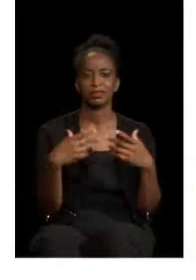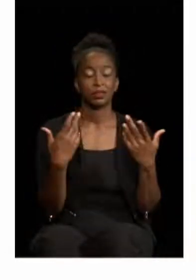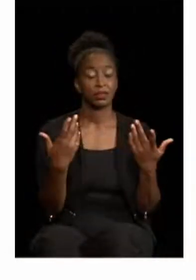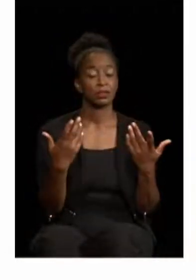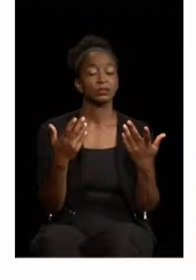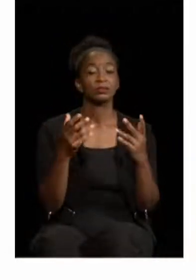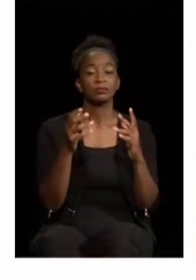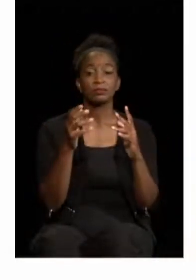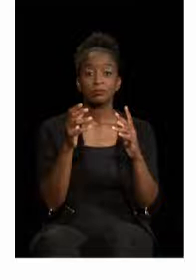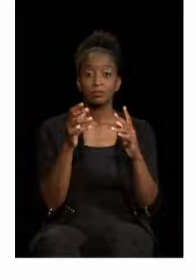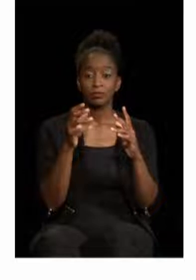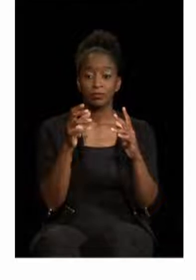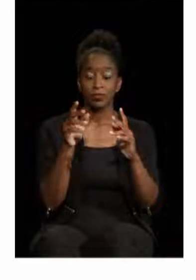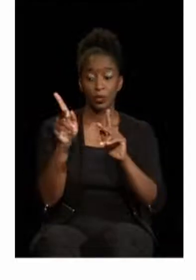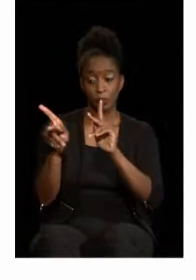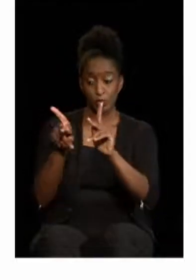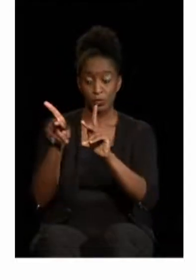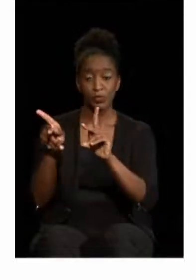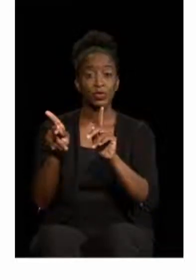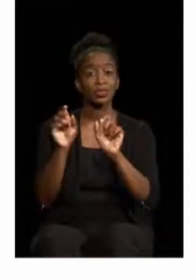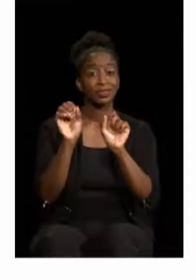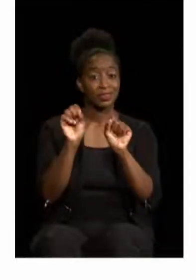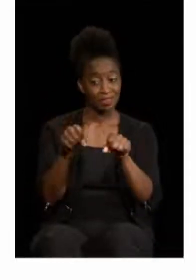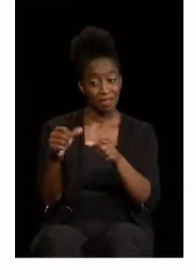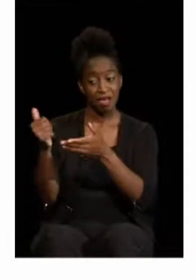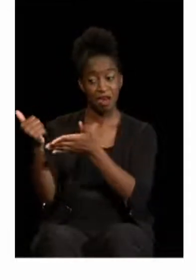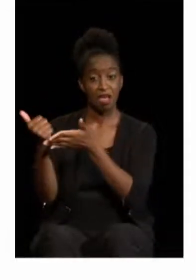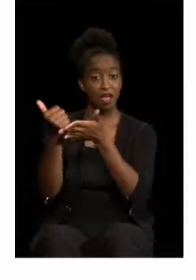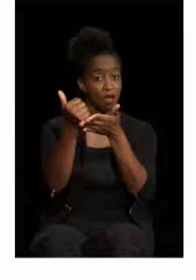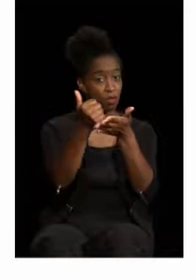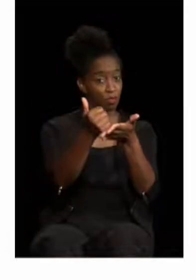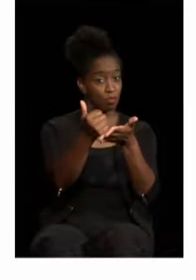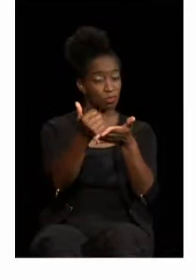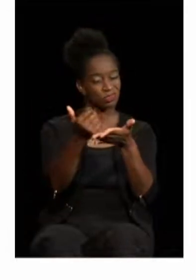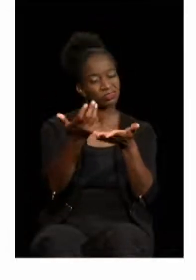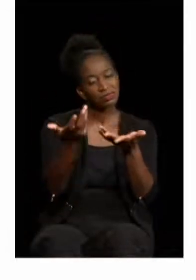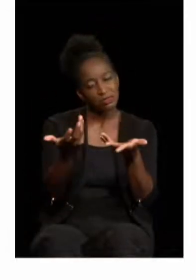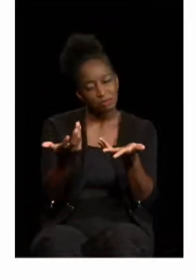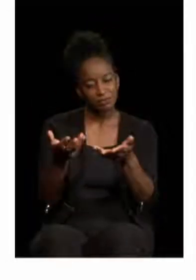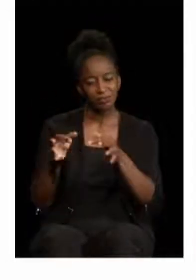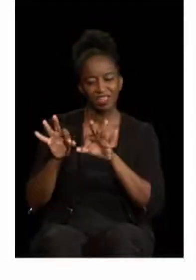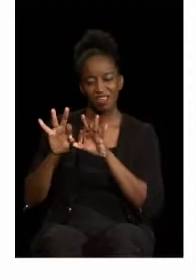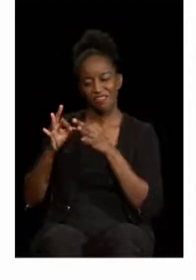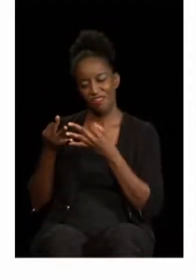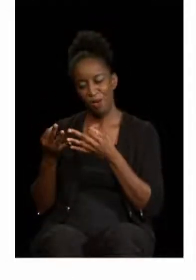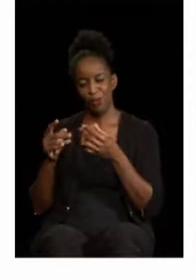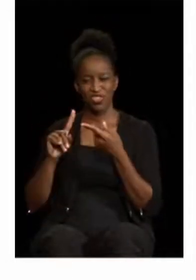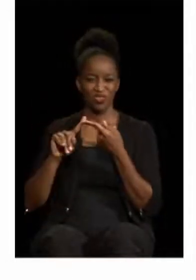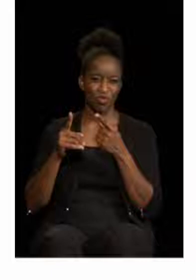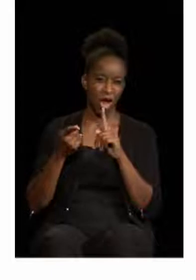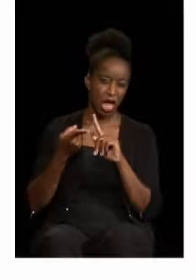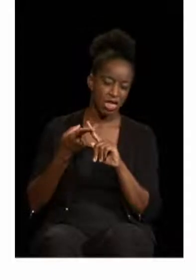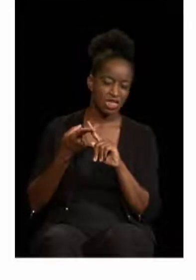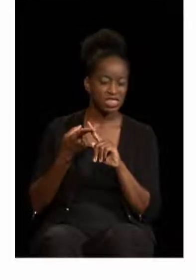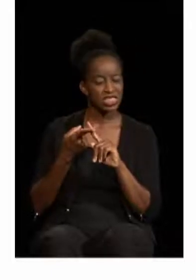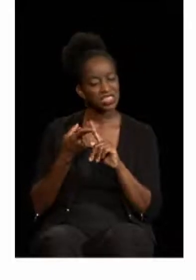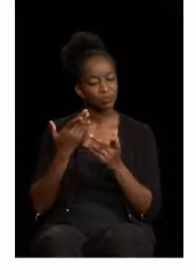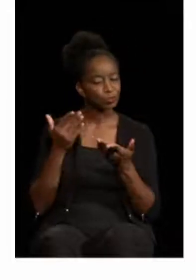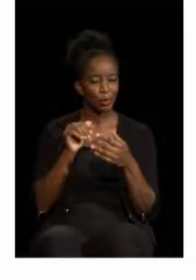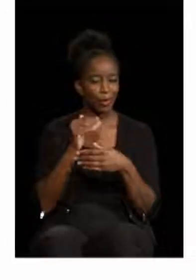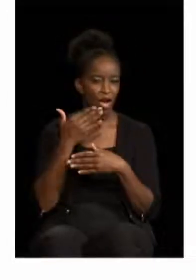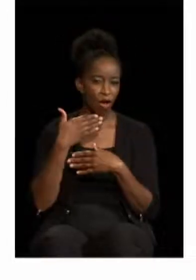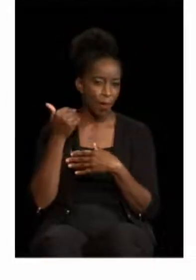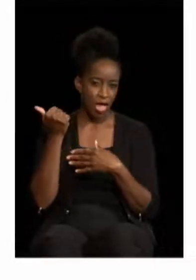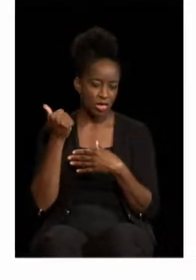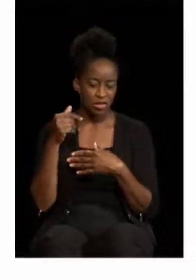Family and friends may not always be the best option because they might not know exactly how to help you through your